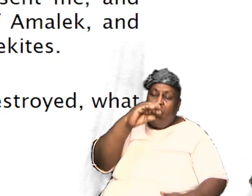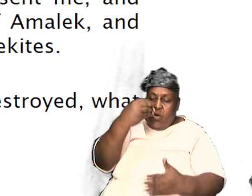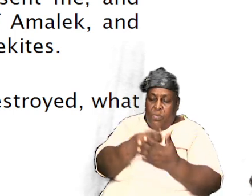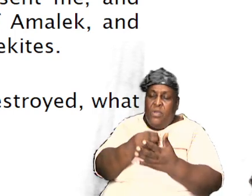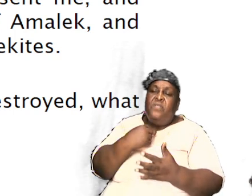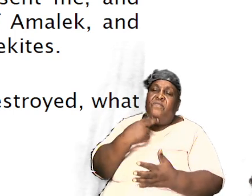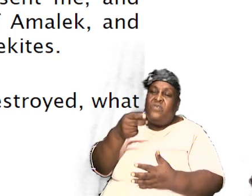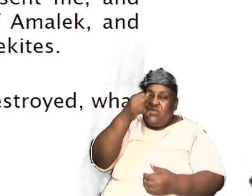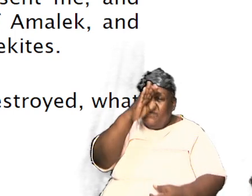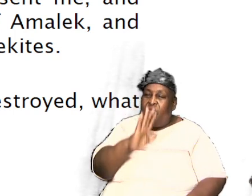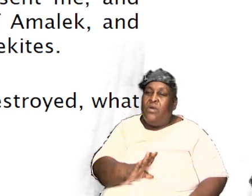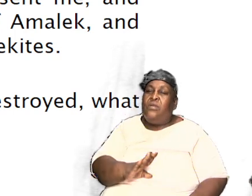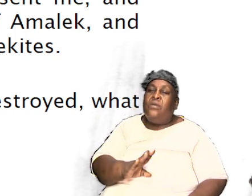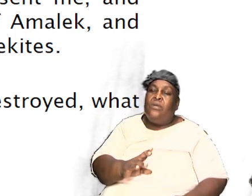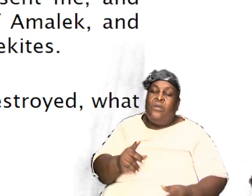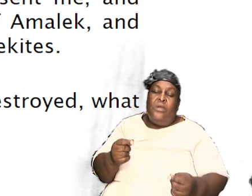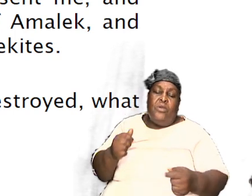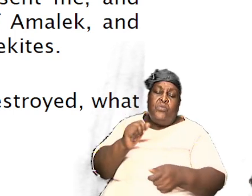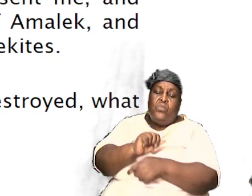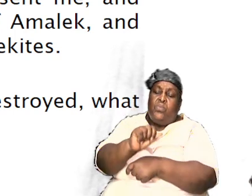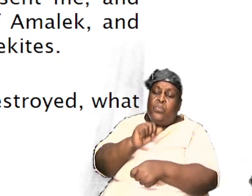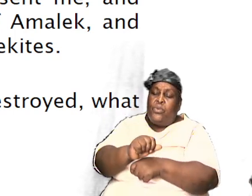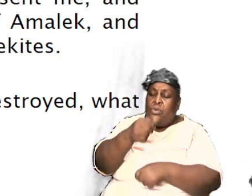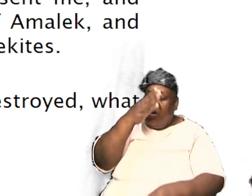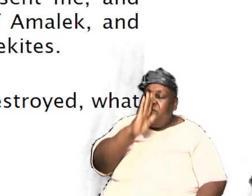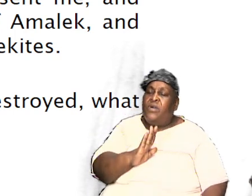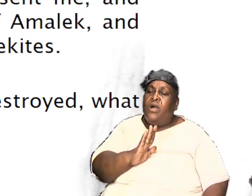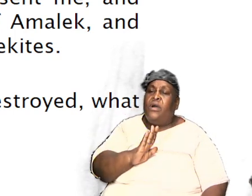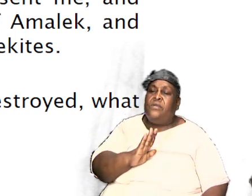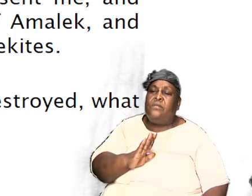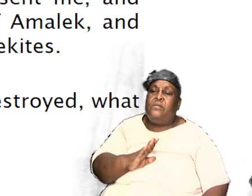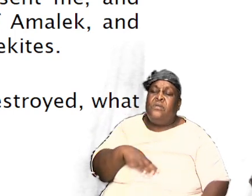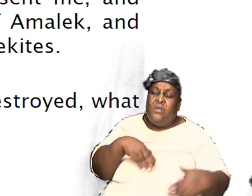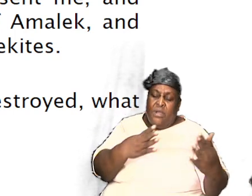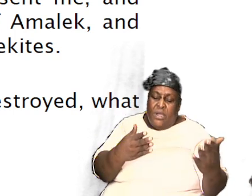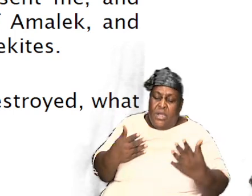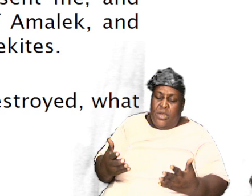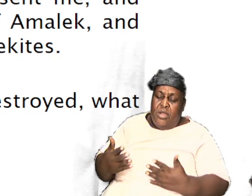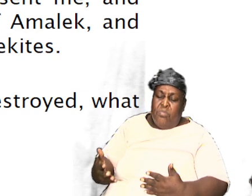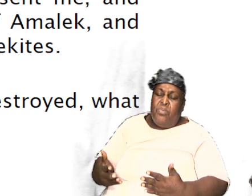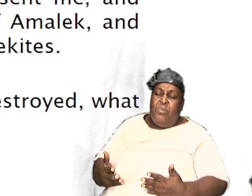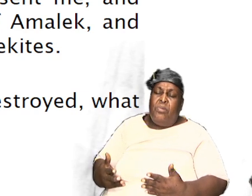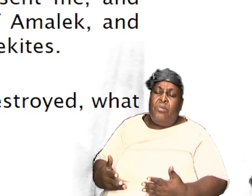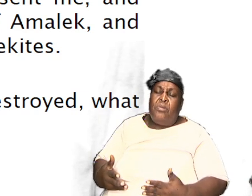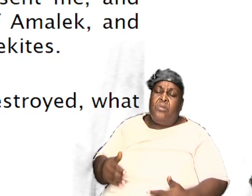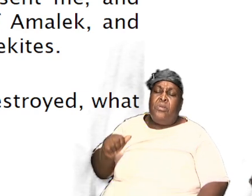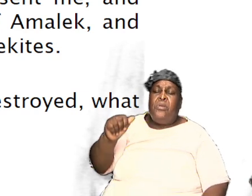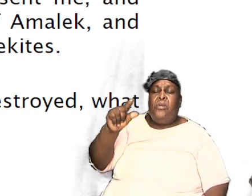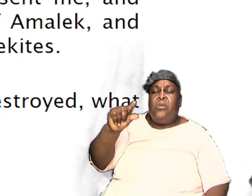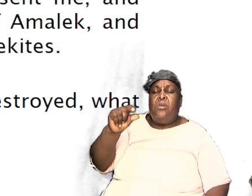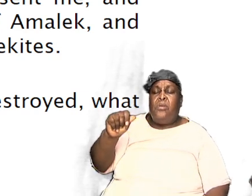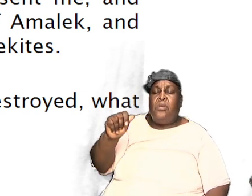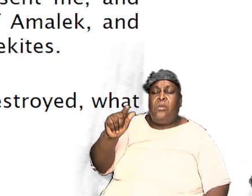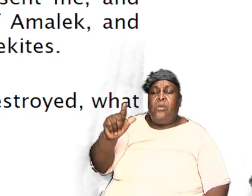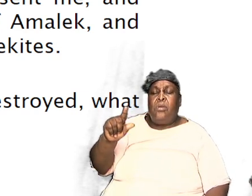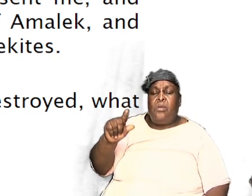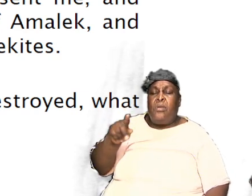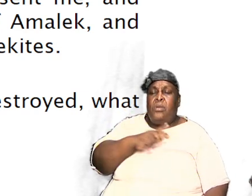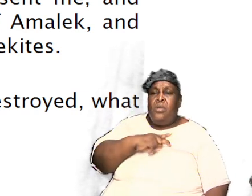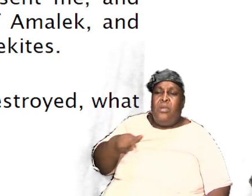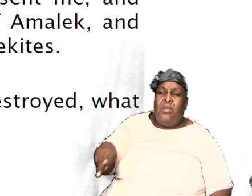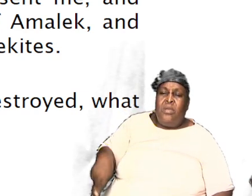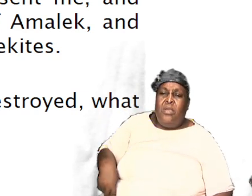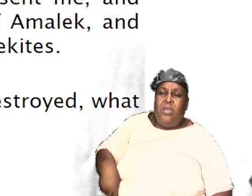have gone the way which the Lord has sent me and have brought Agag, the king of Amalek, and